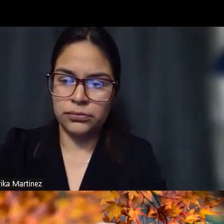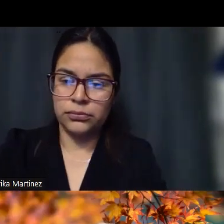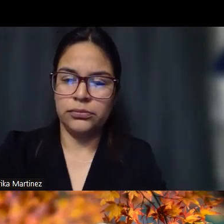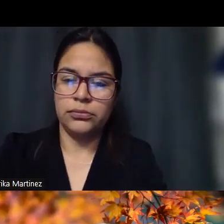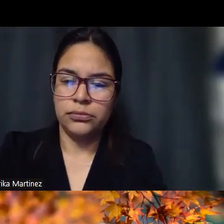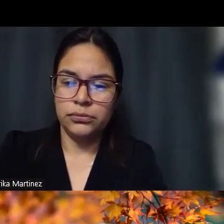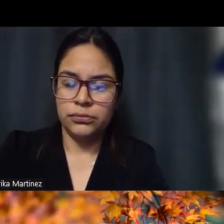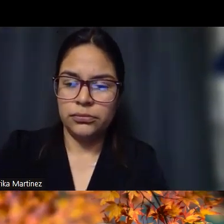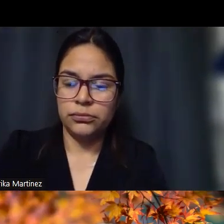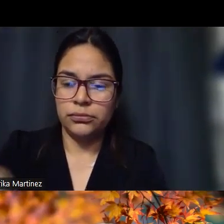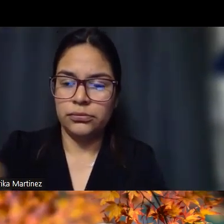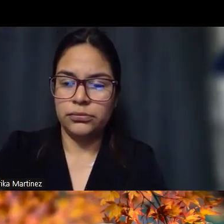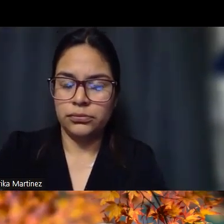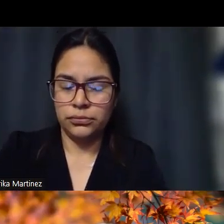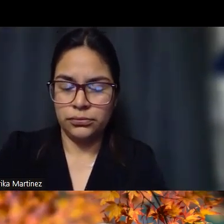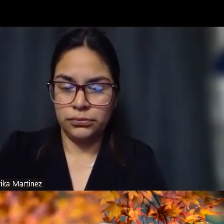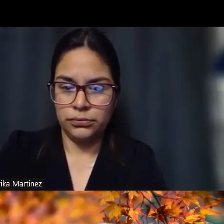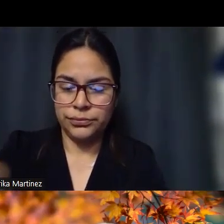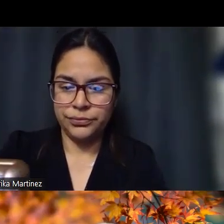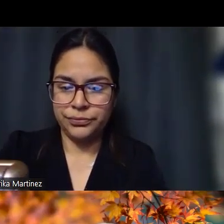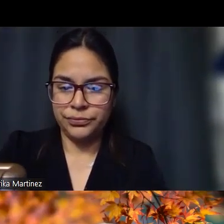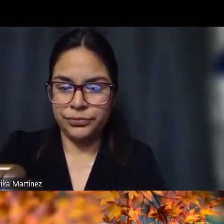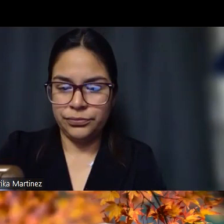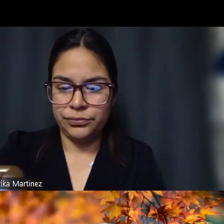Any other public comments?